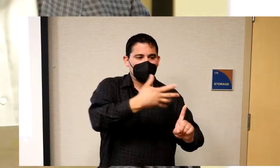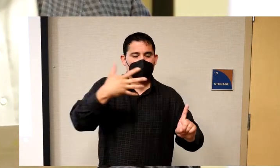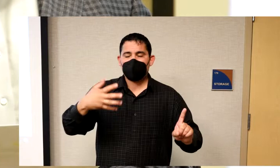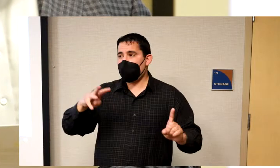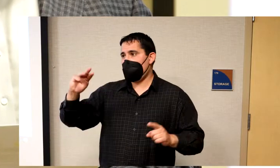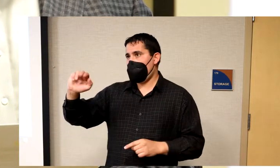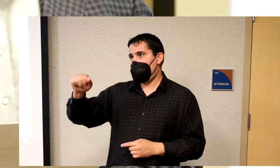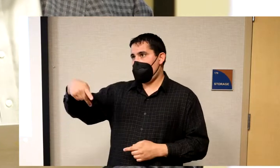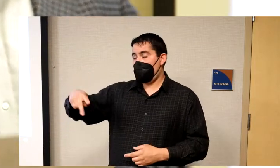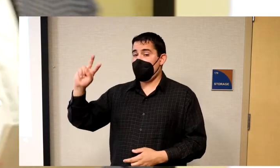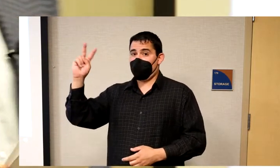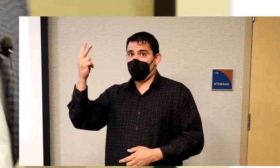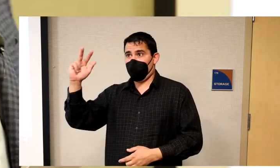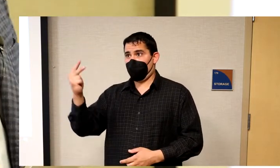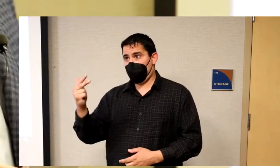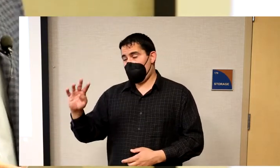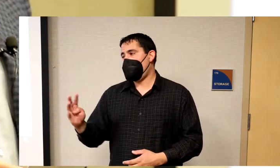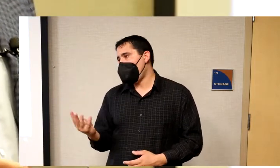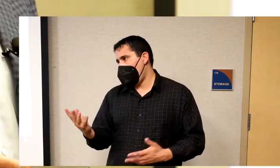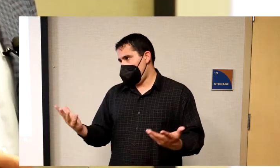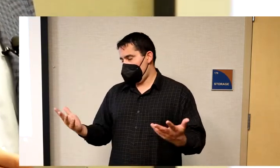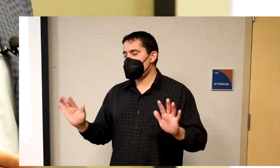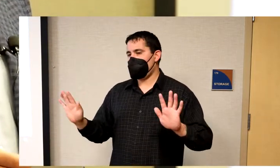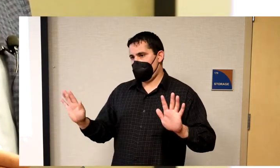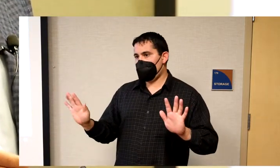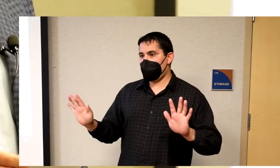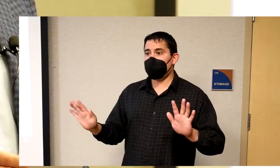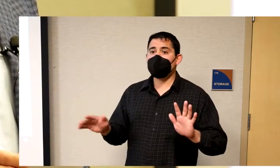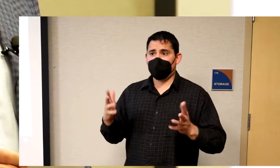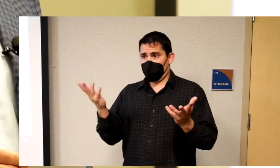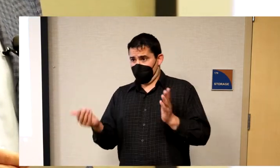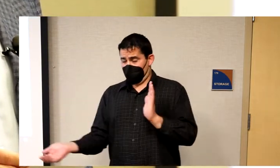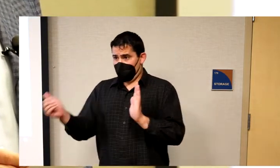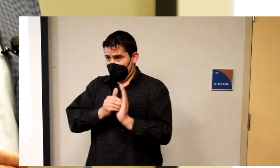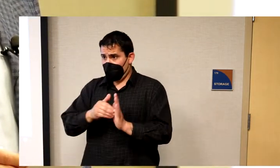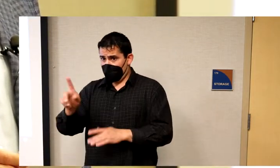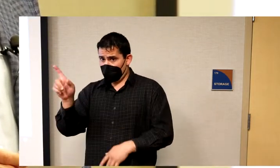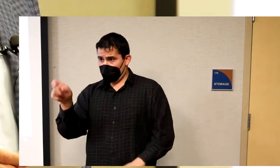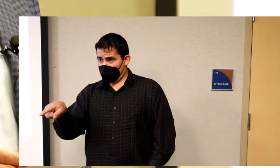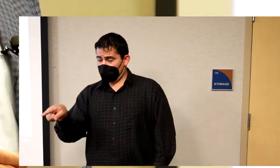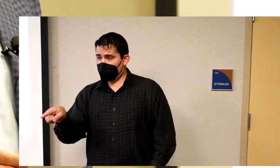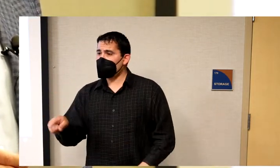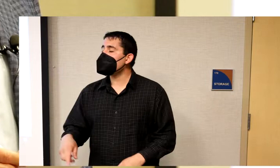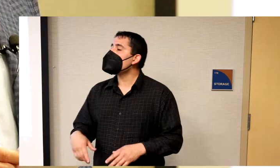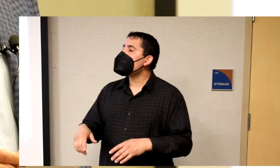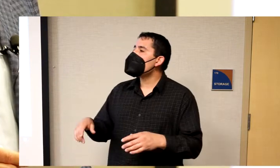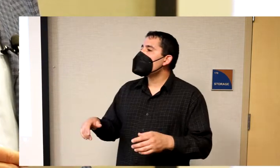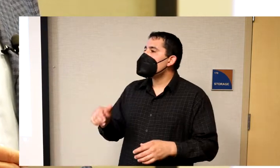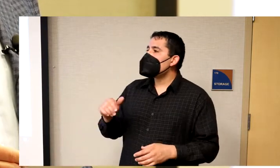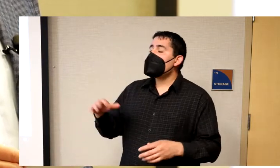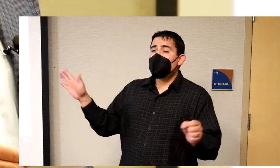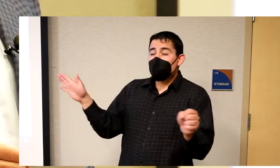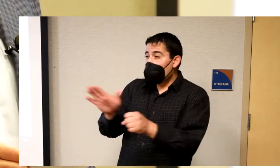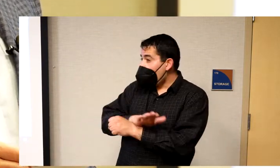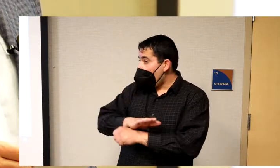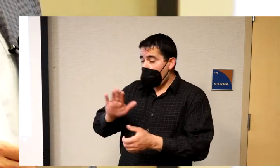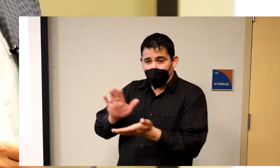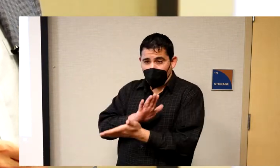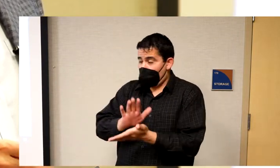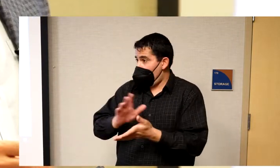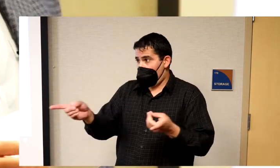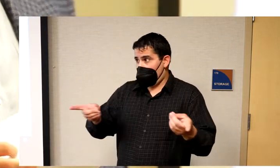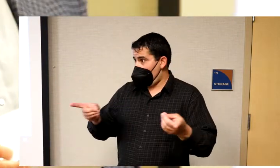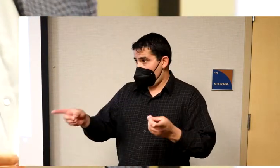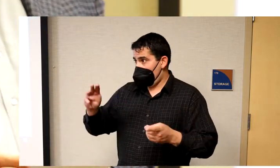again? Well, I think Not it's the whole map, not the different zones. Yeah. Because there's